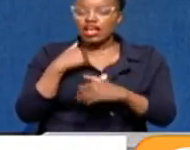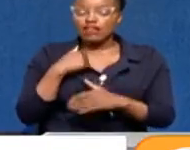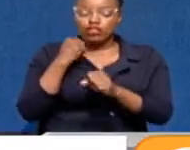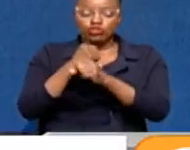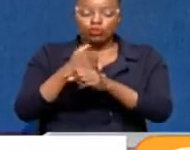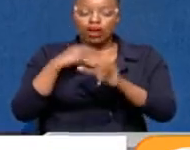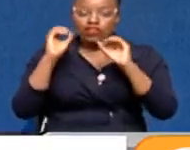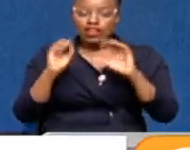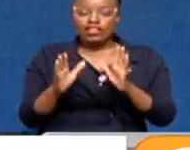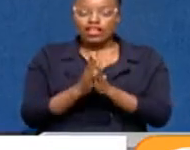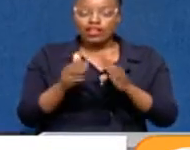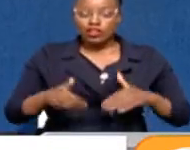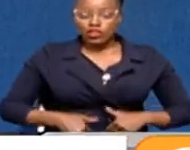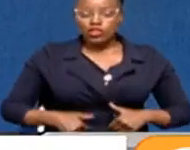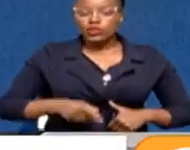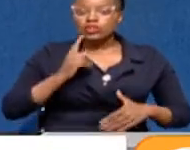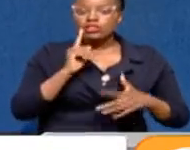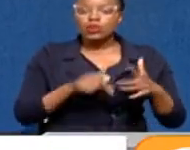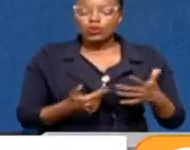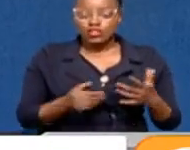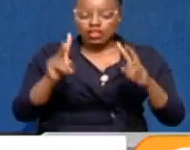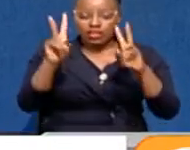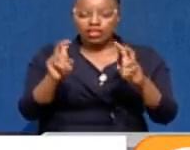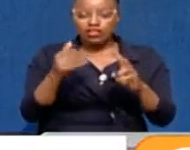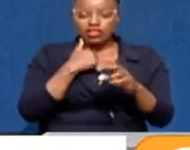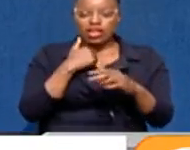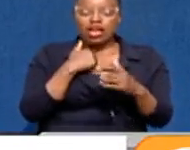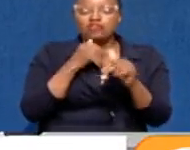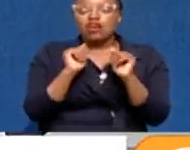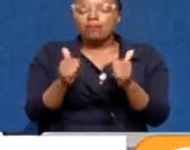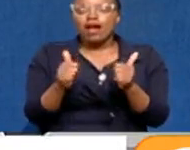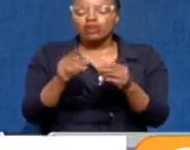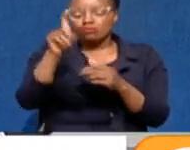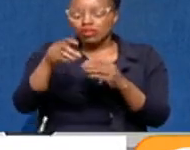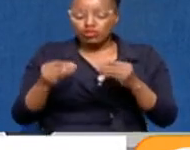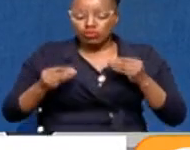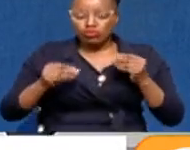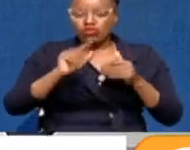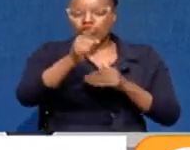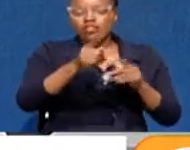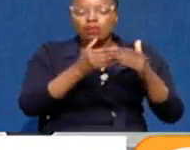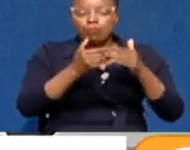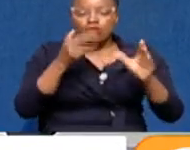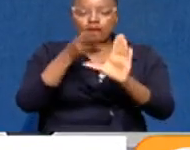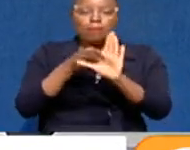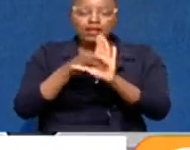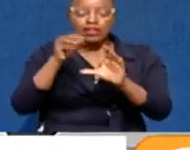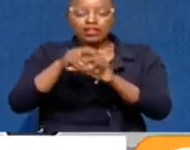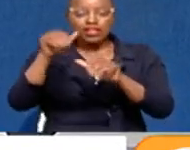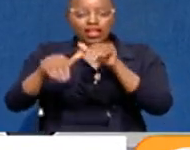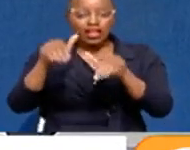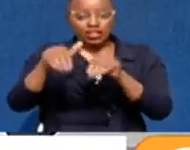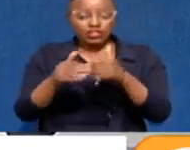lack of jobs, and the youth are saying their issues have to be addressed first before they participate in